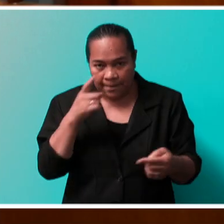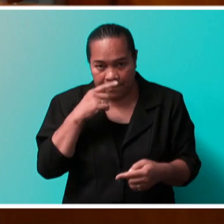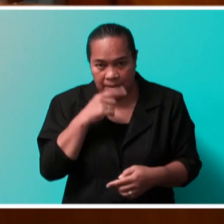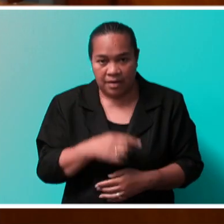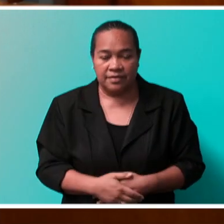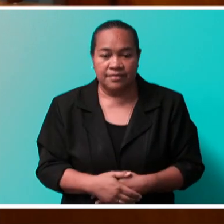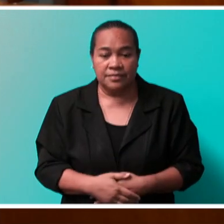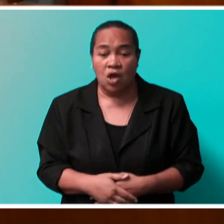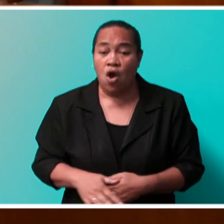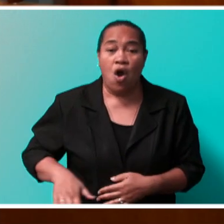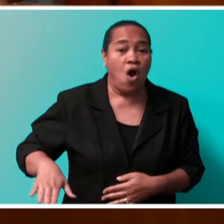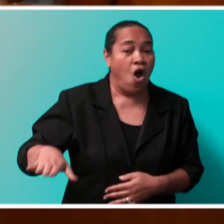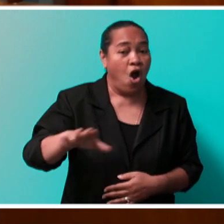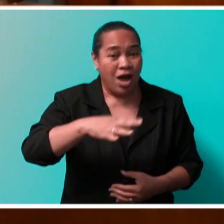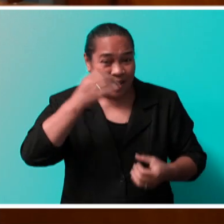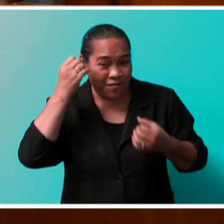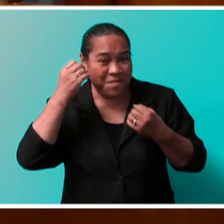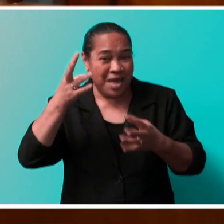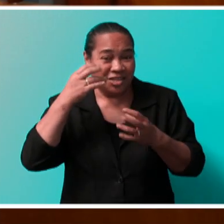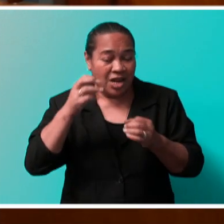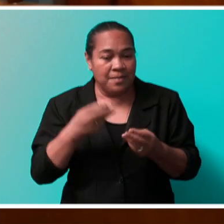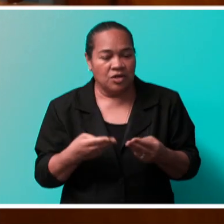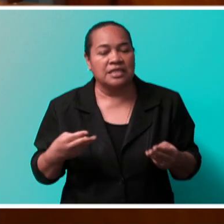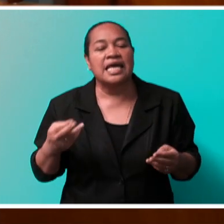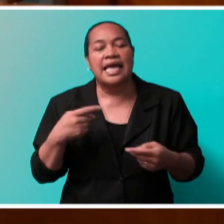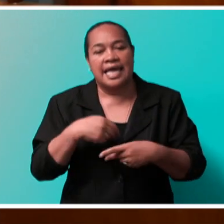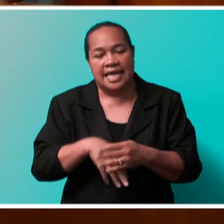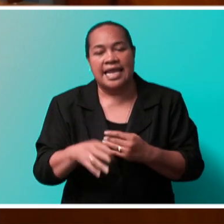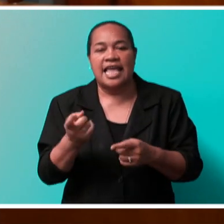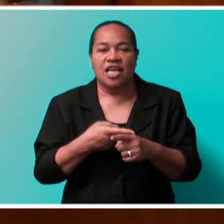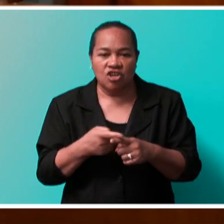All information materials are produced in English, in Tokay, Hindi,